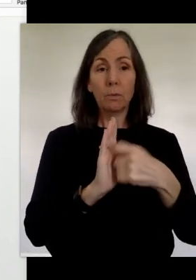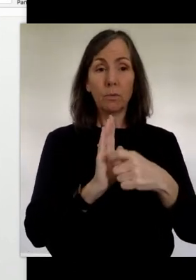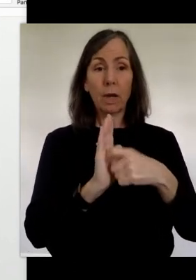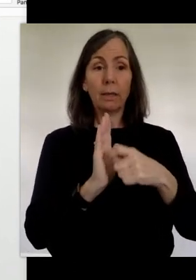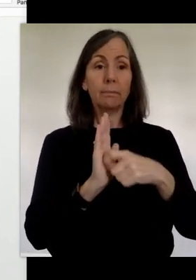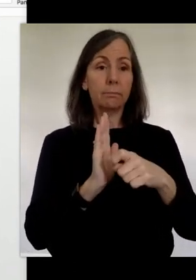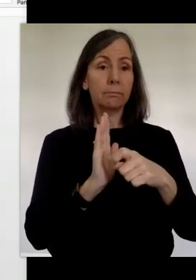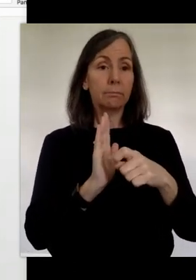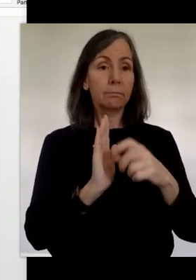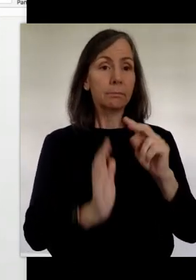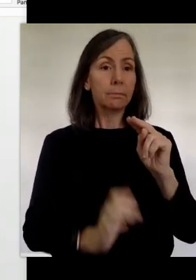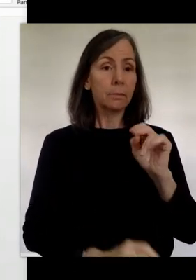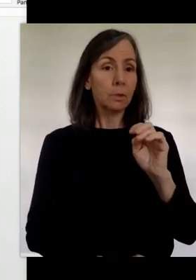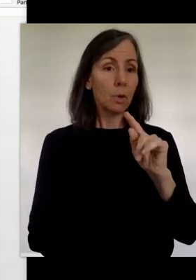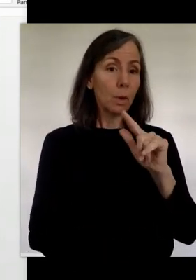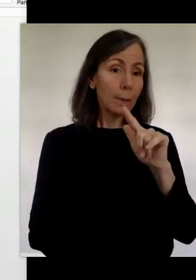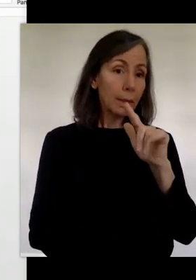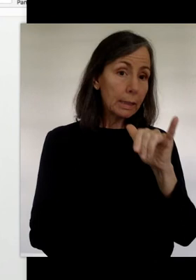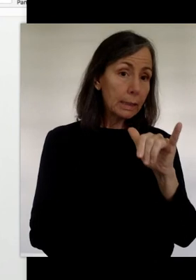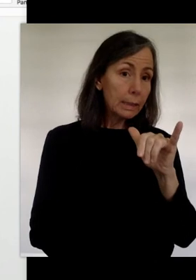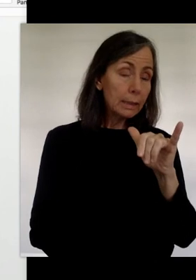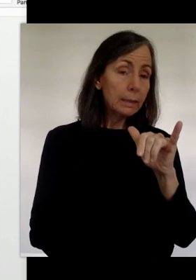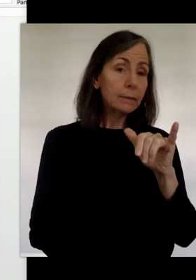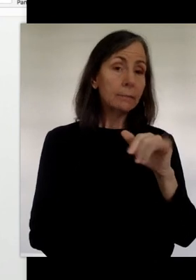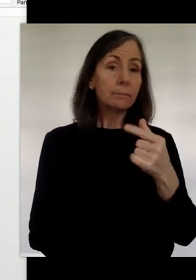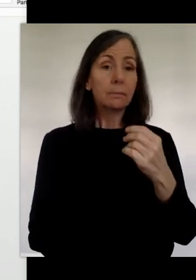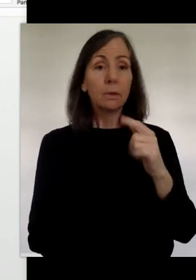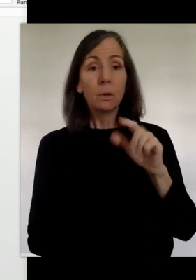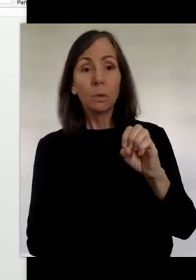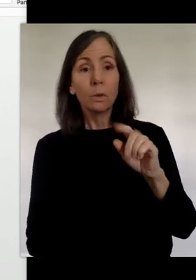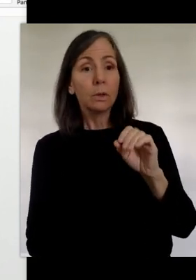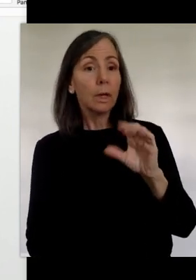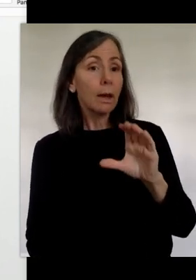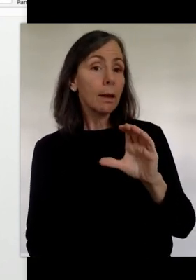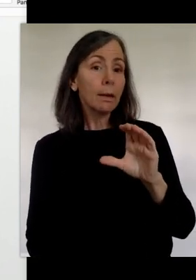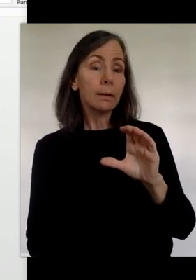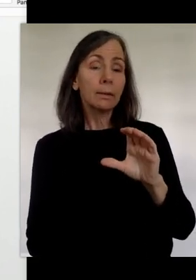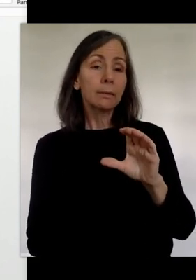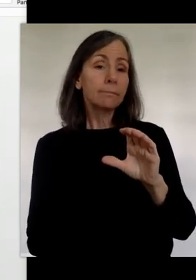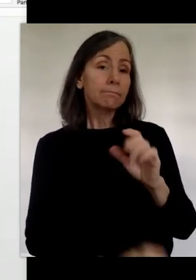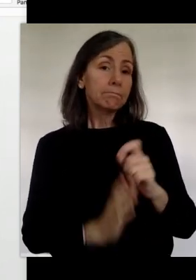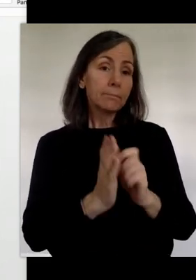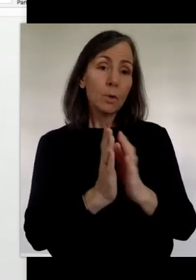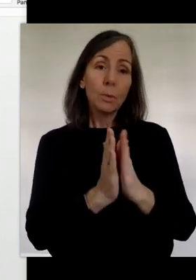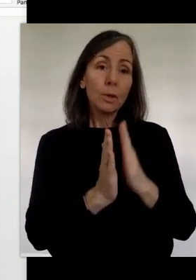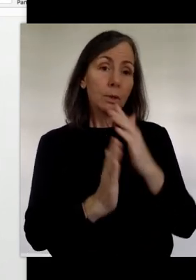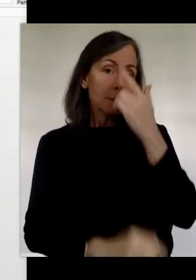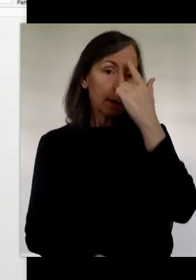whatever you choose, and submit it. And please let me know if you have questions.